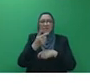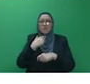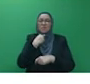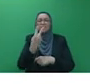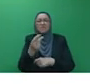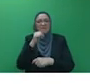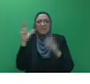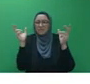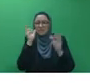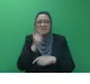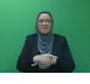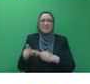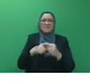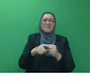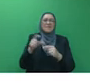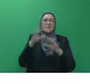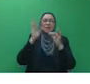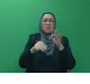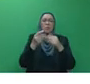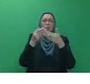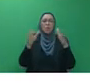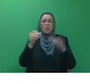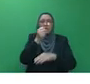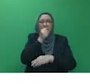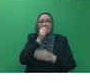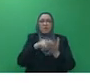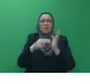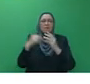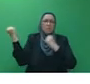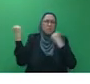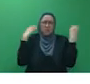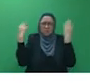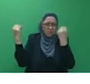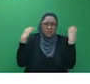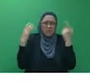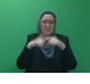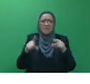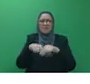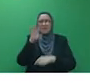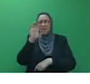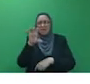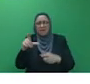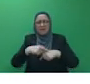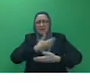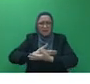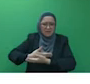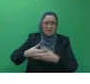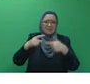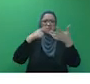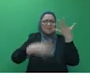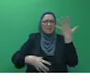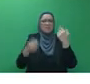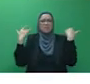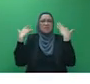and then it just gets very very noisy but the advanced so there are certain advantages in doing uh virtual stand-up